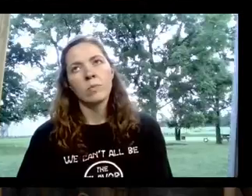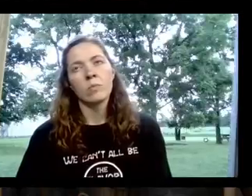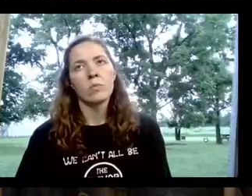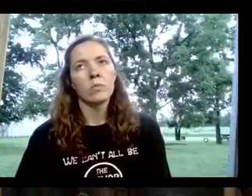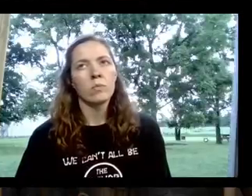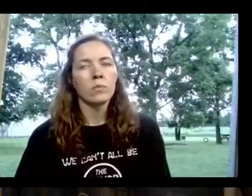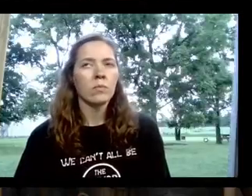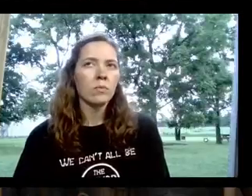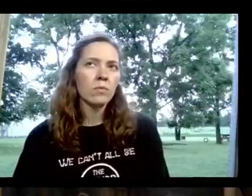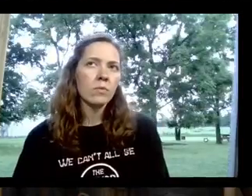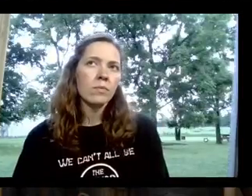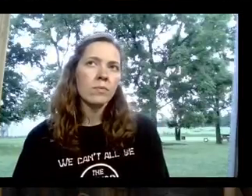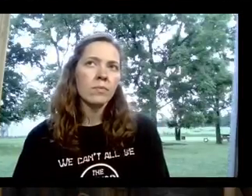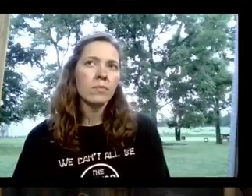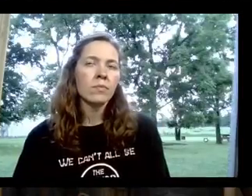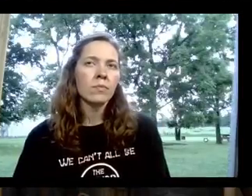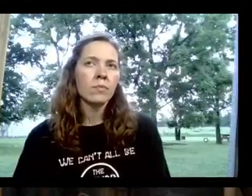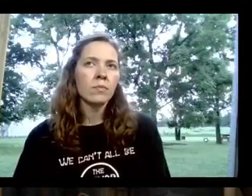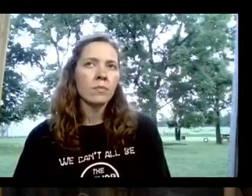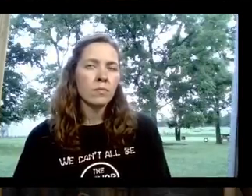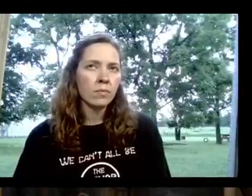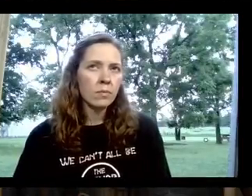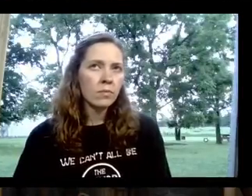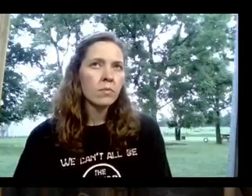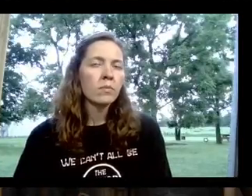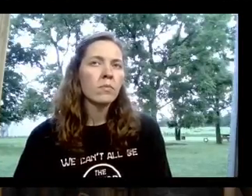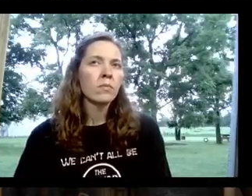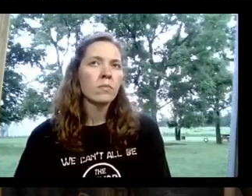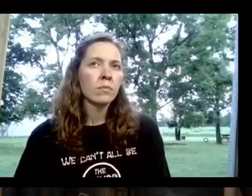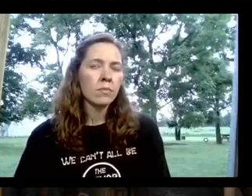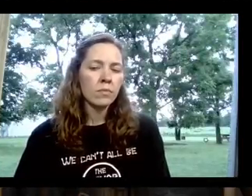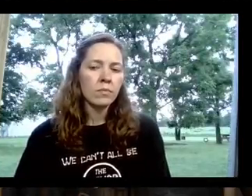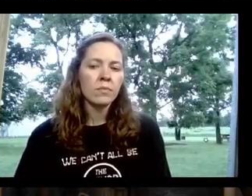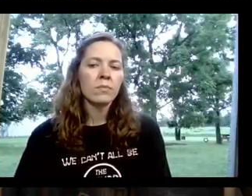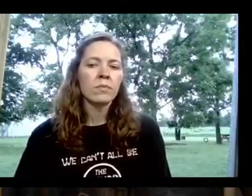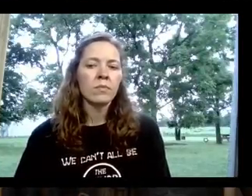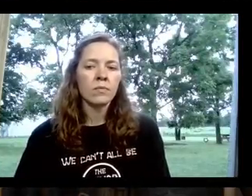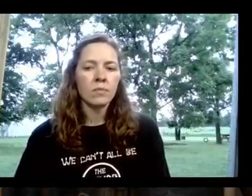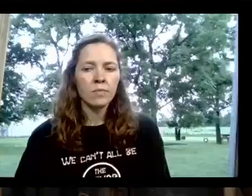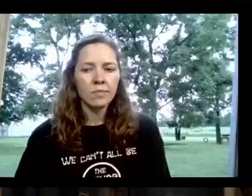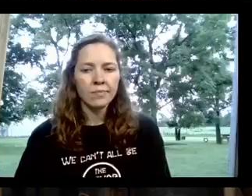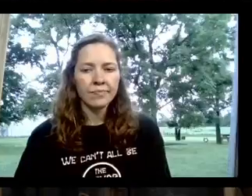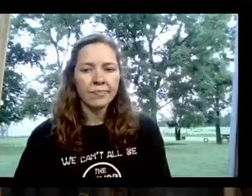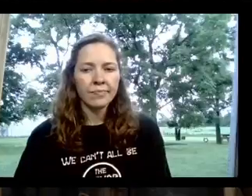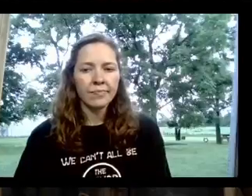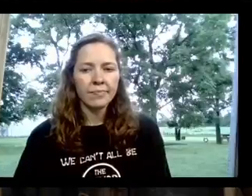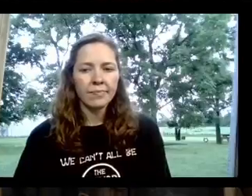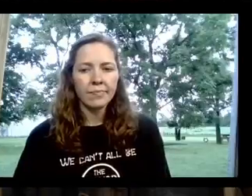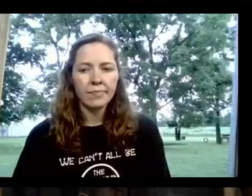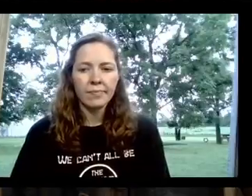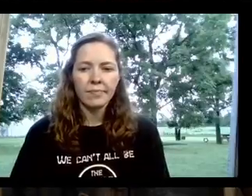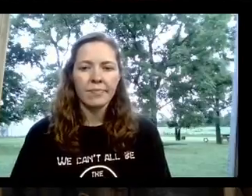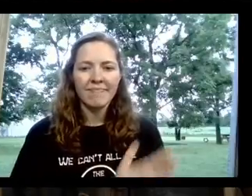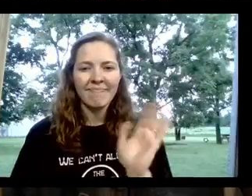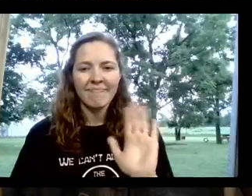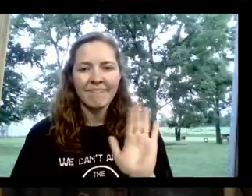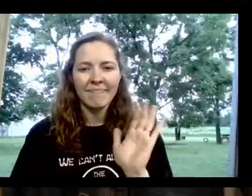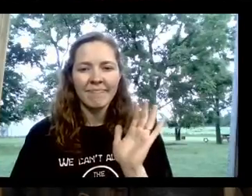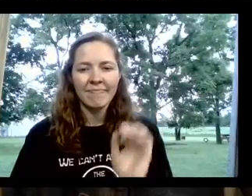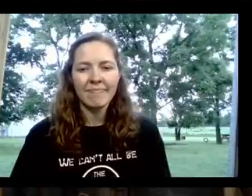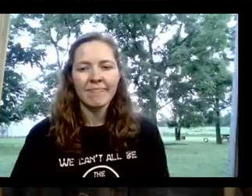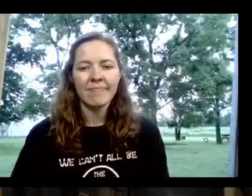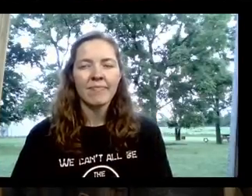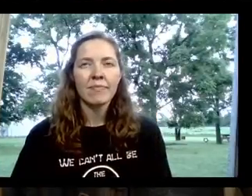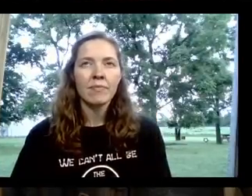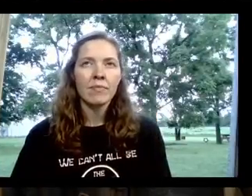or buildings or things like that. The little horse and buggy that went down the road, right? That had to be